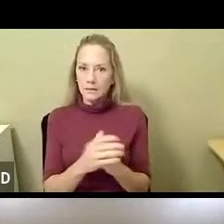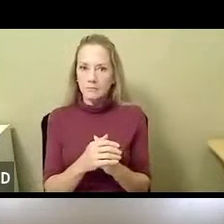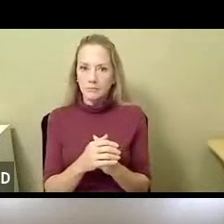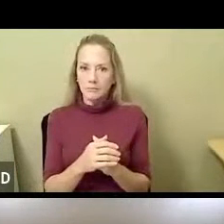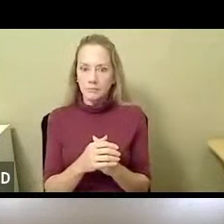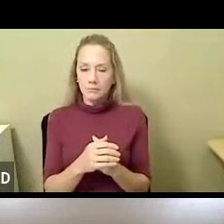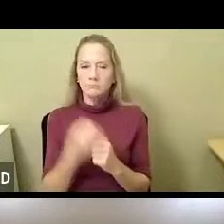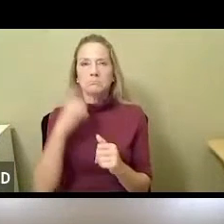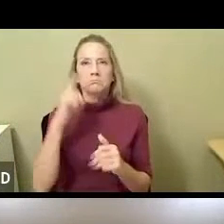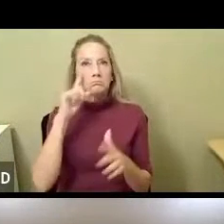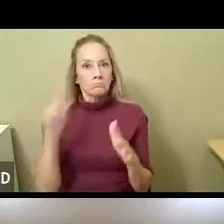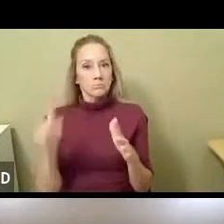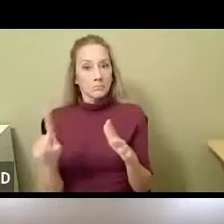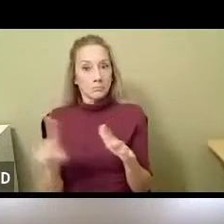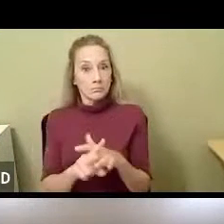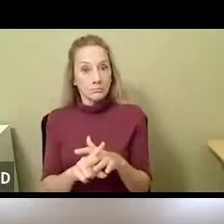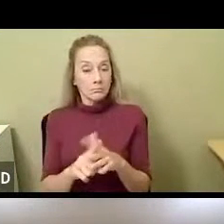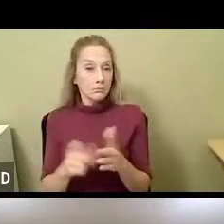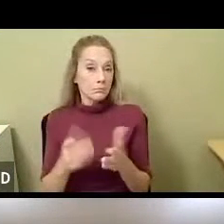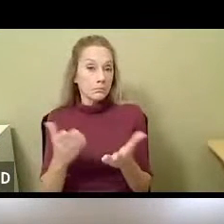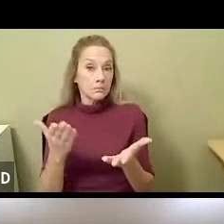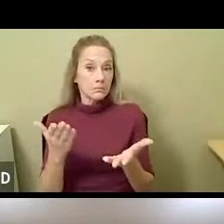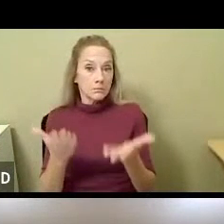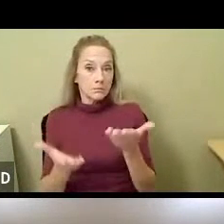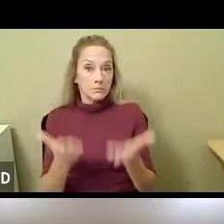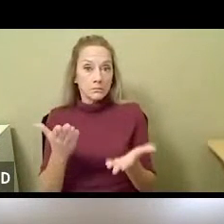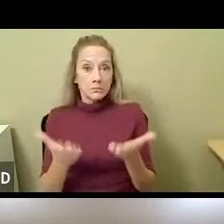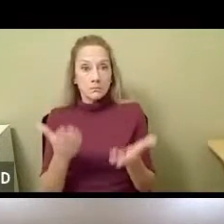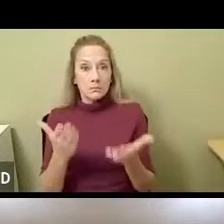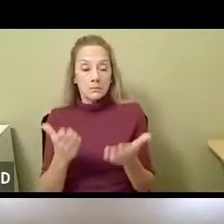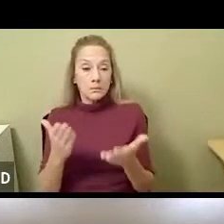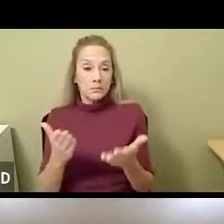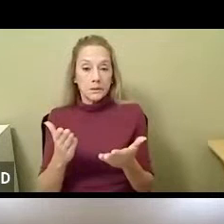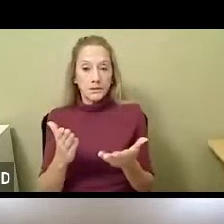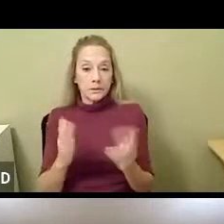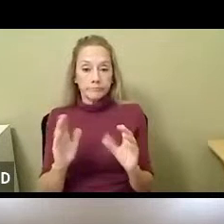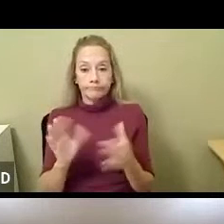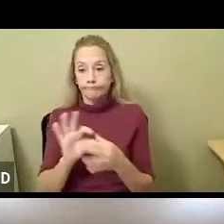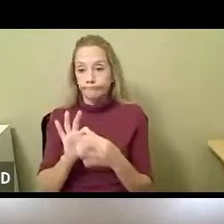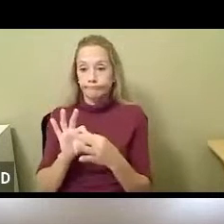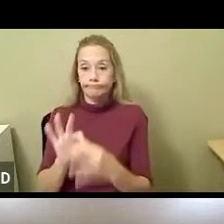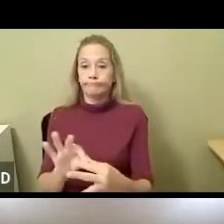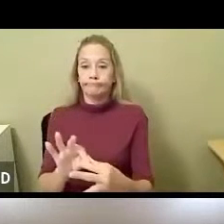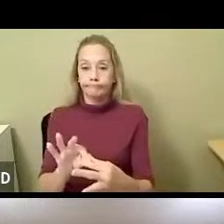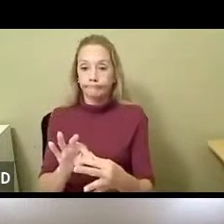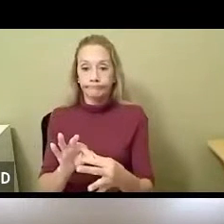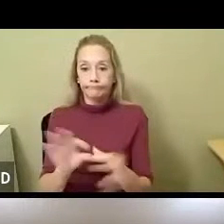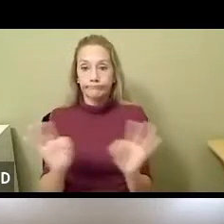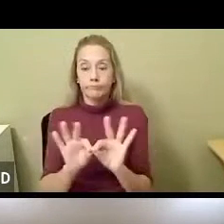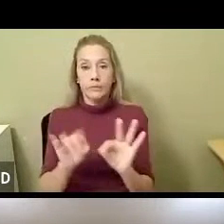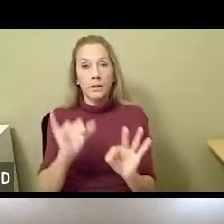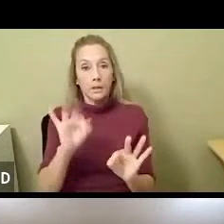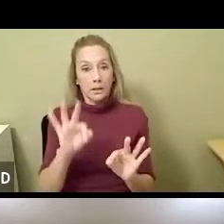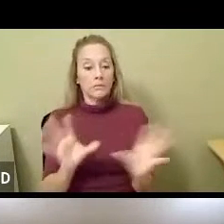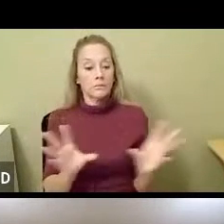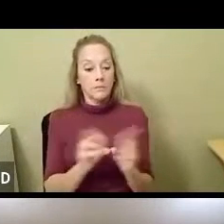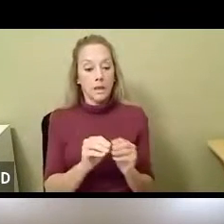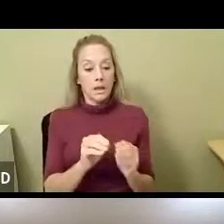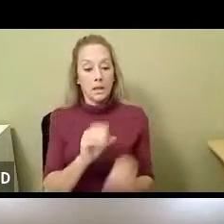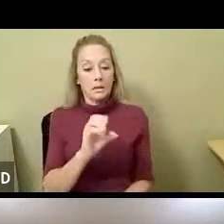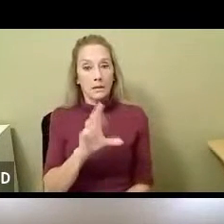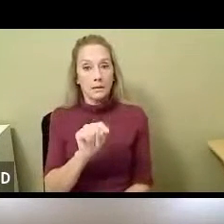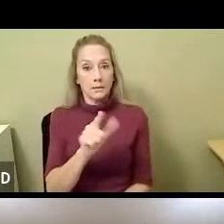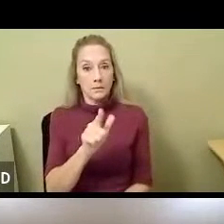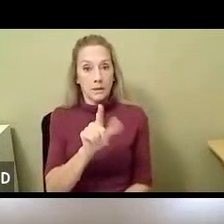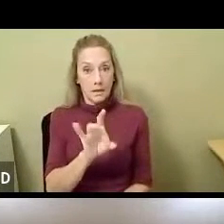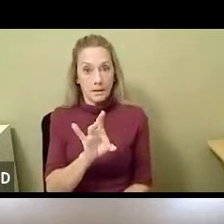But what came to mind, and this may not be palatable to anyone, but if we met on the 28th and